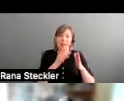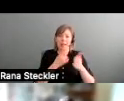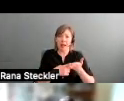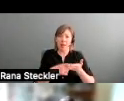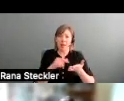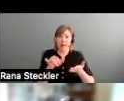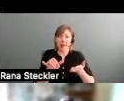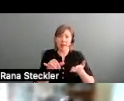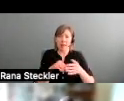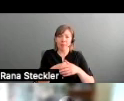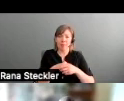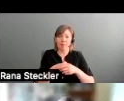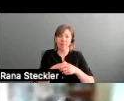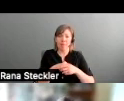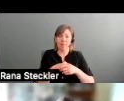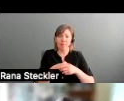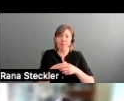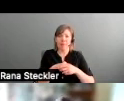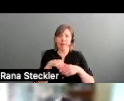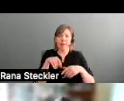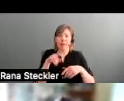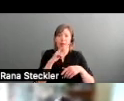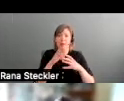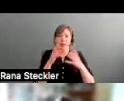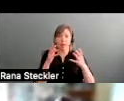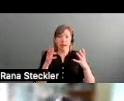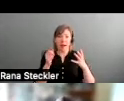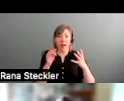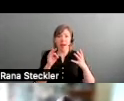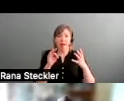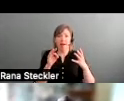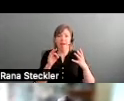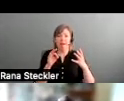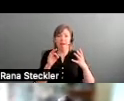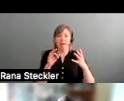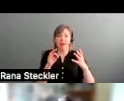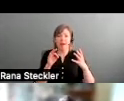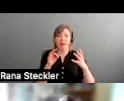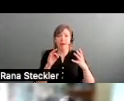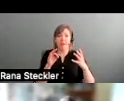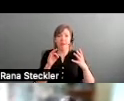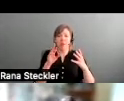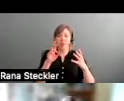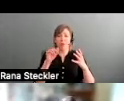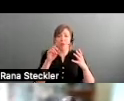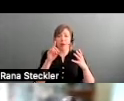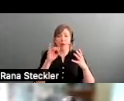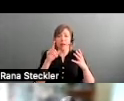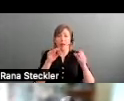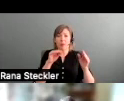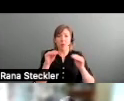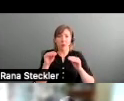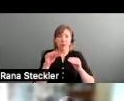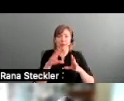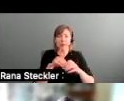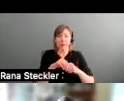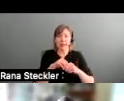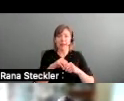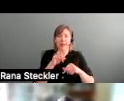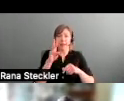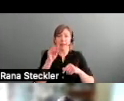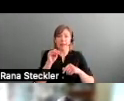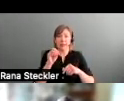that. There was a lot of kind of radical movements in the